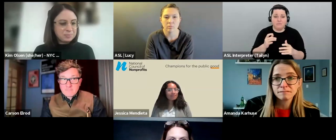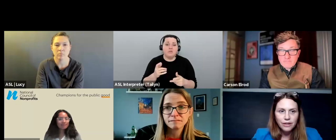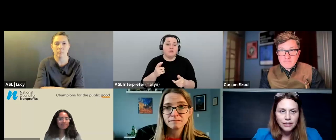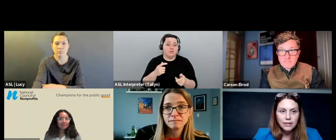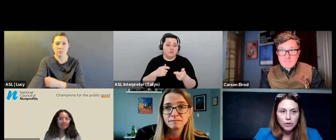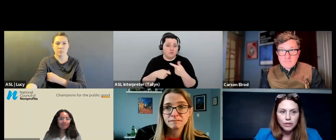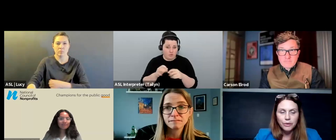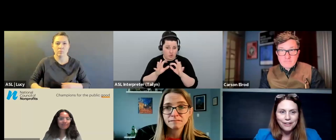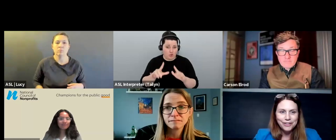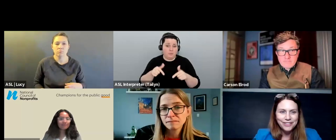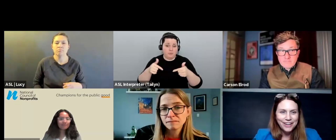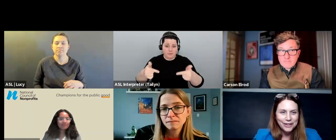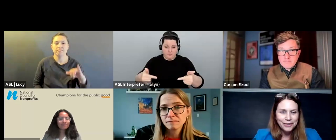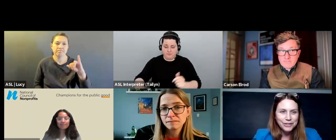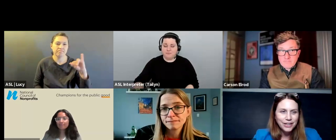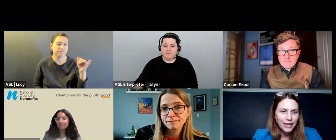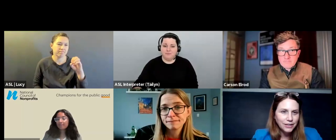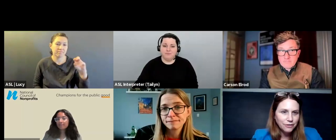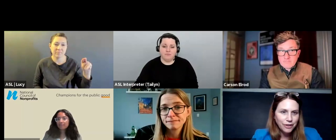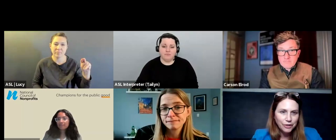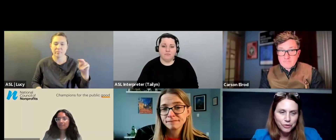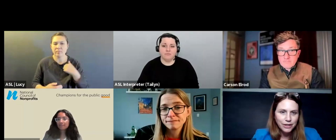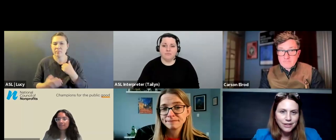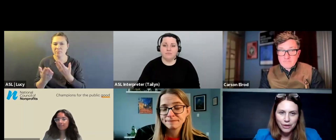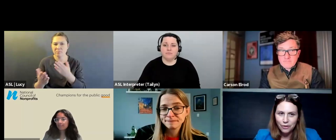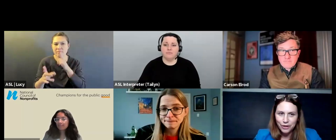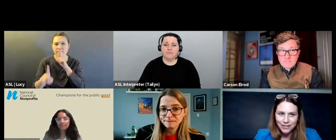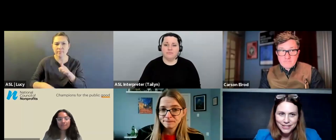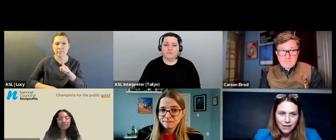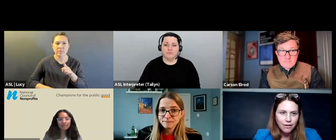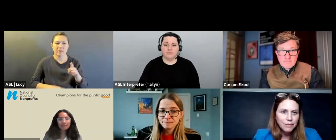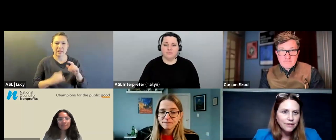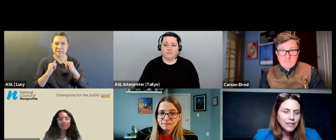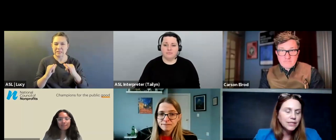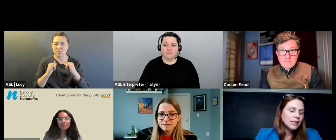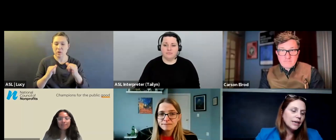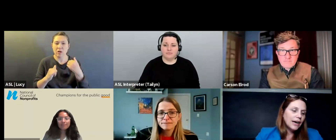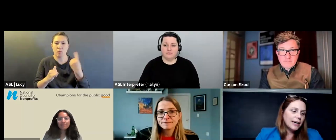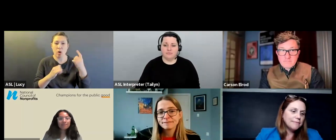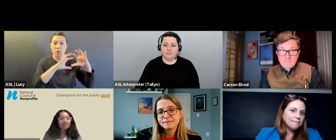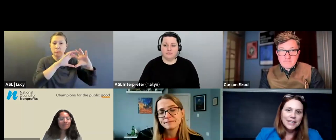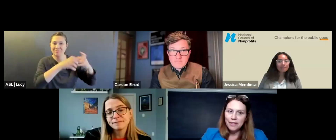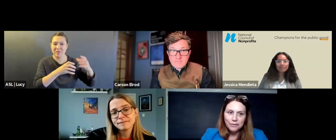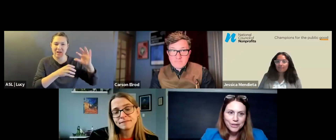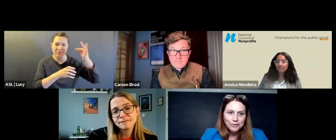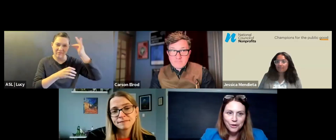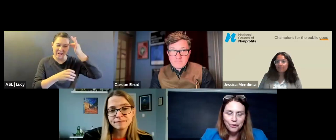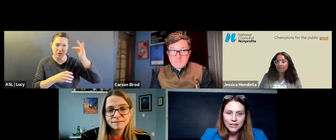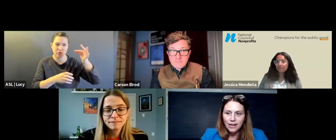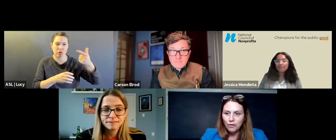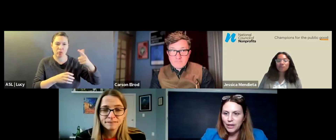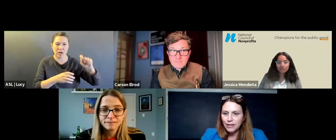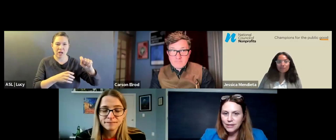which is we are in a similar, we have there's a collective federal grant that we all work on together, many of us. Same thing, we